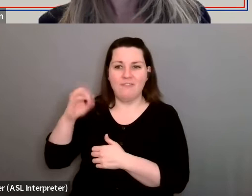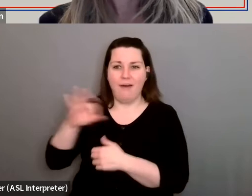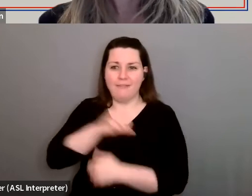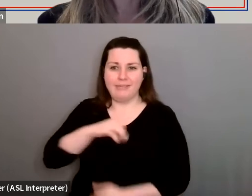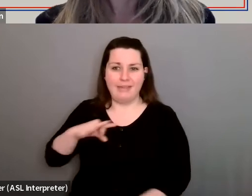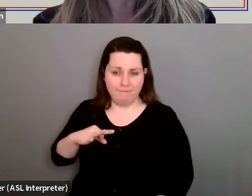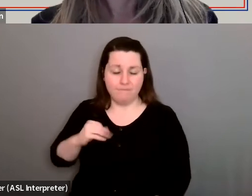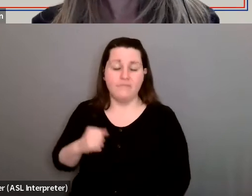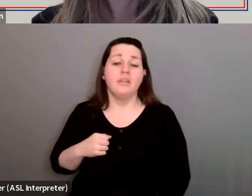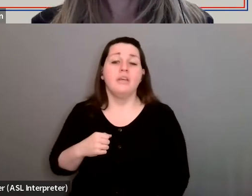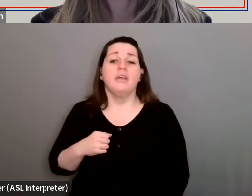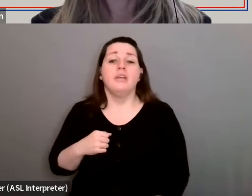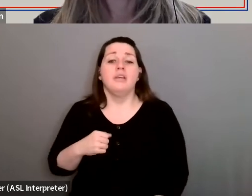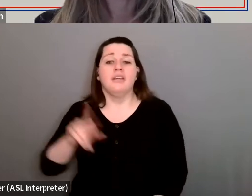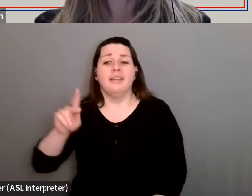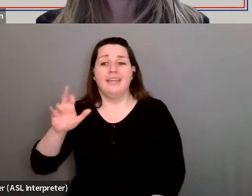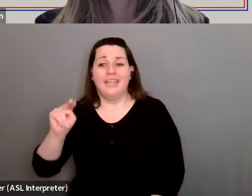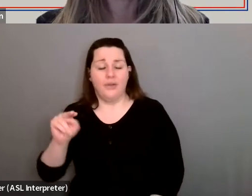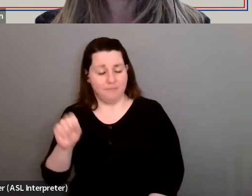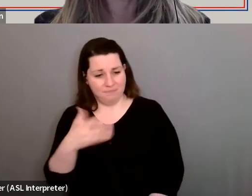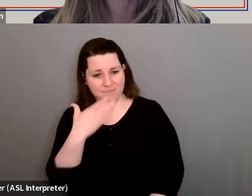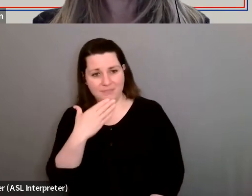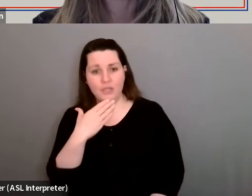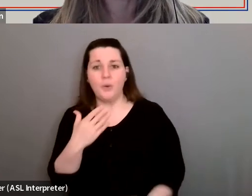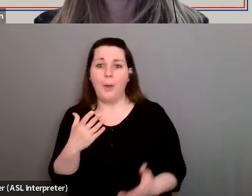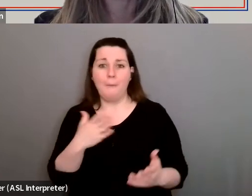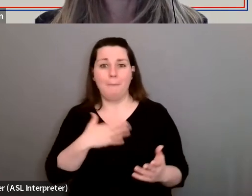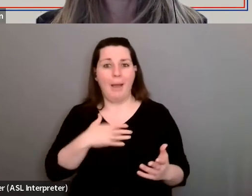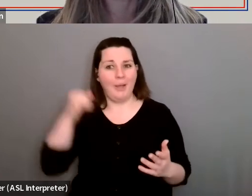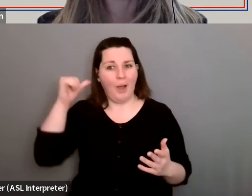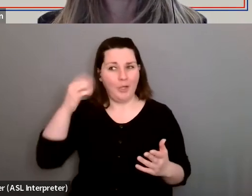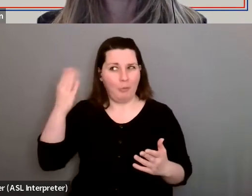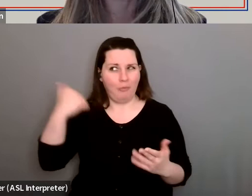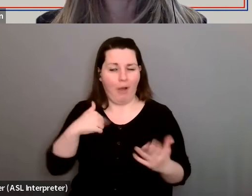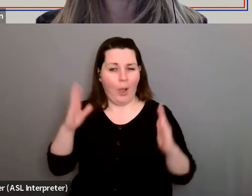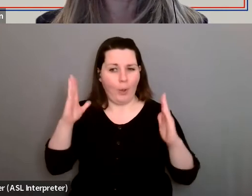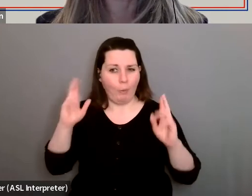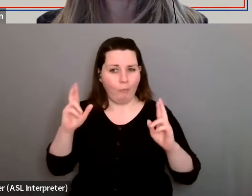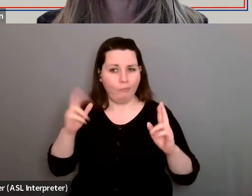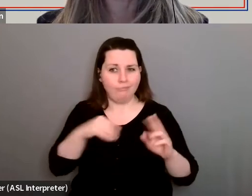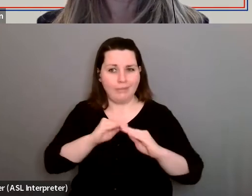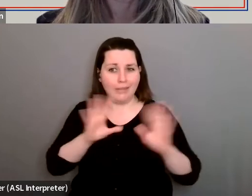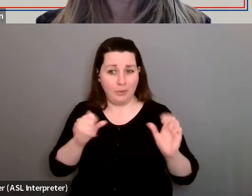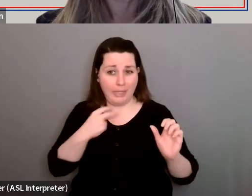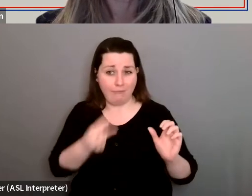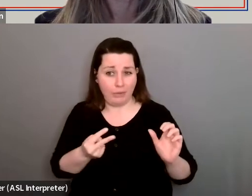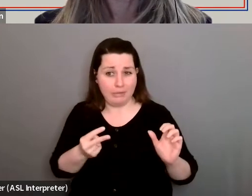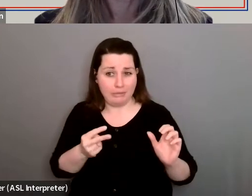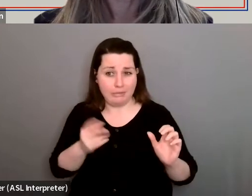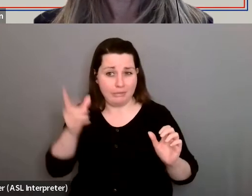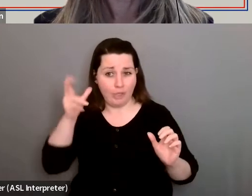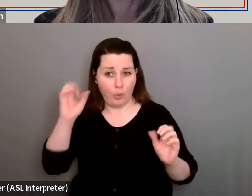I just want to do a real quick, we had trouble with my audio earlier, so I just want to make sure, Brooke, can you hear me okay?